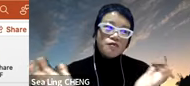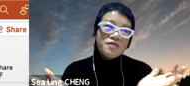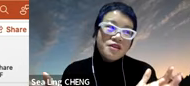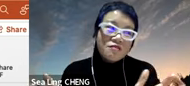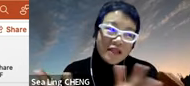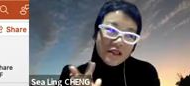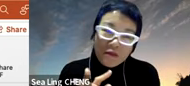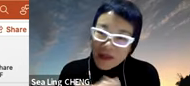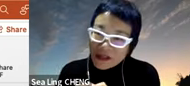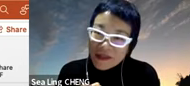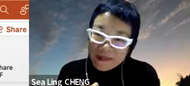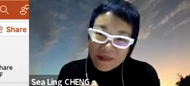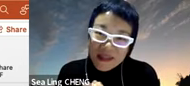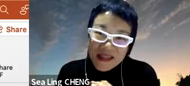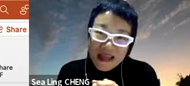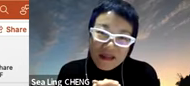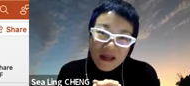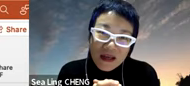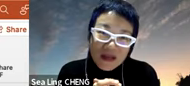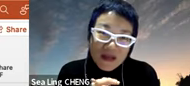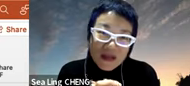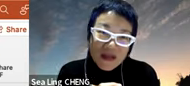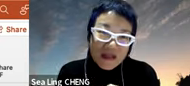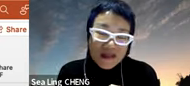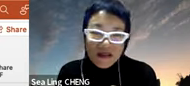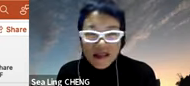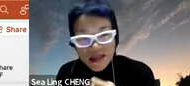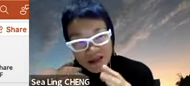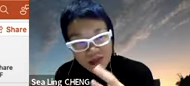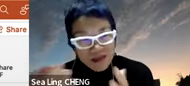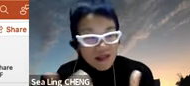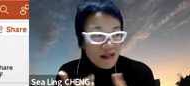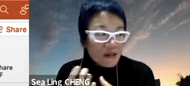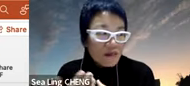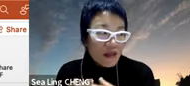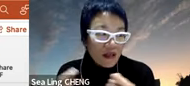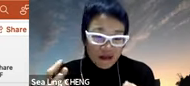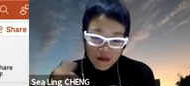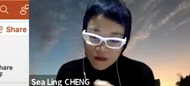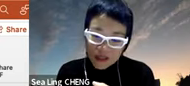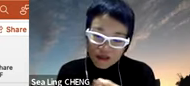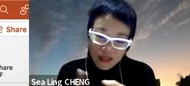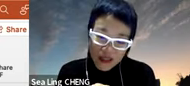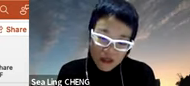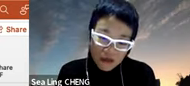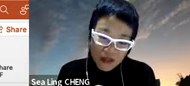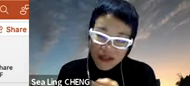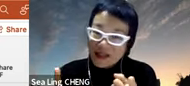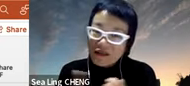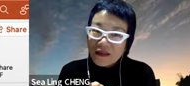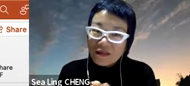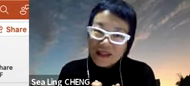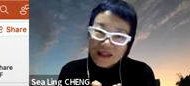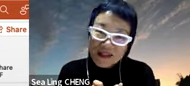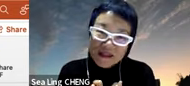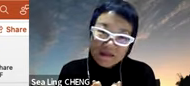The theoretical metonyms that are used in thinking about these themes very much relate to